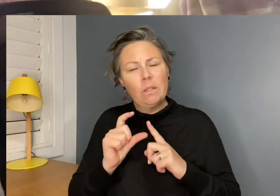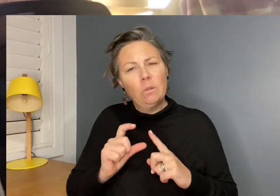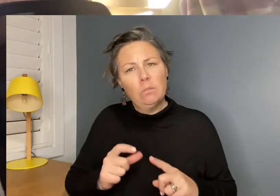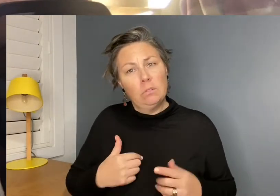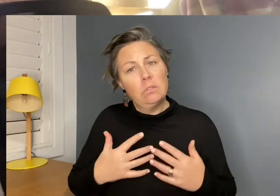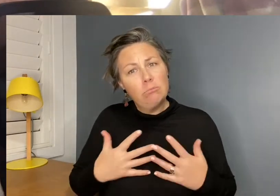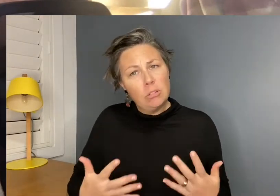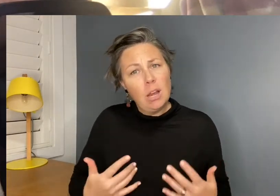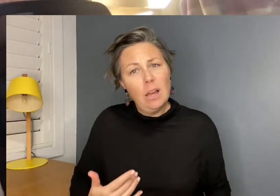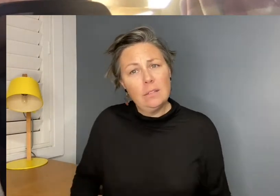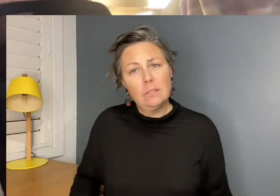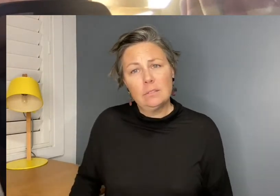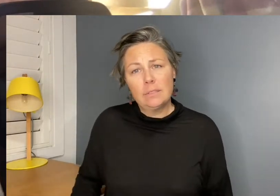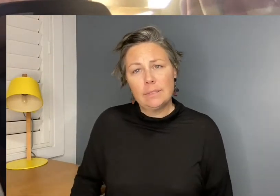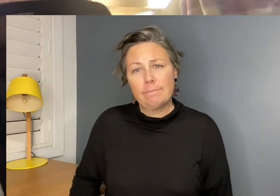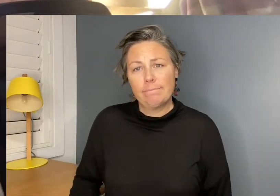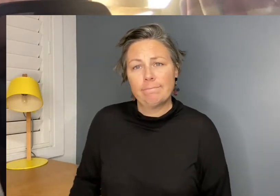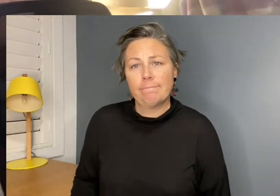surprise.